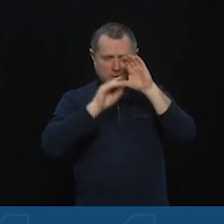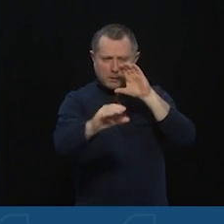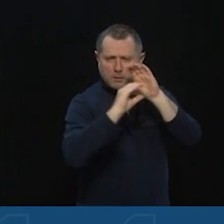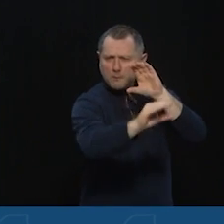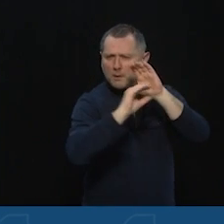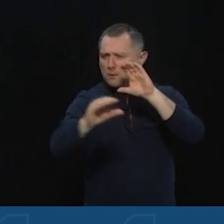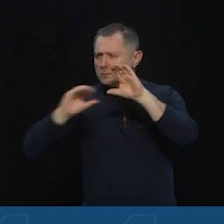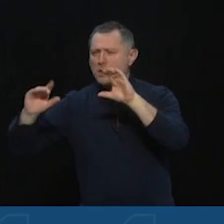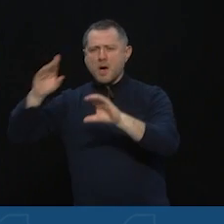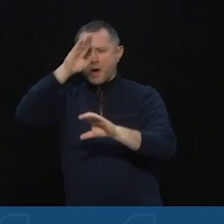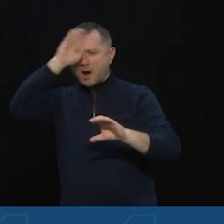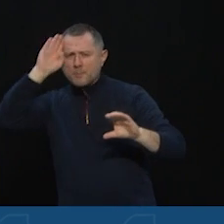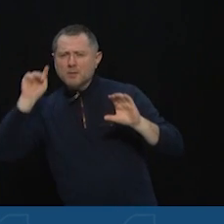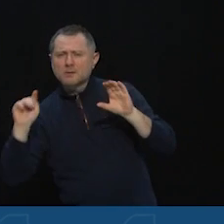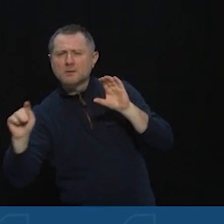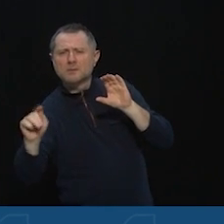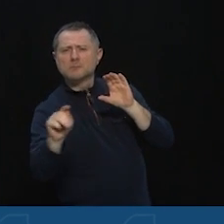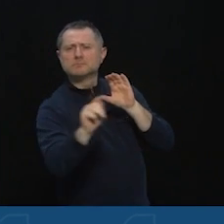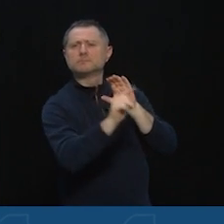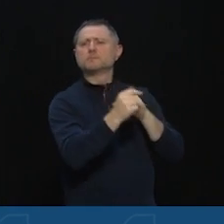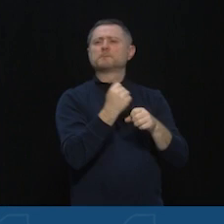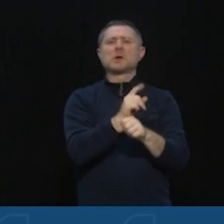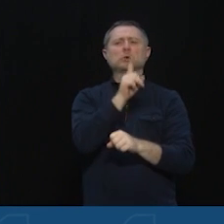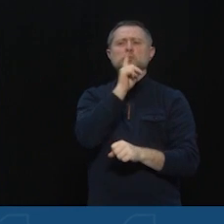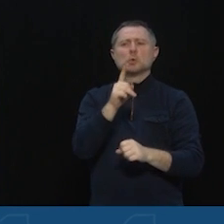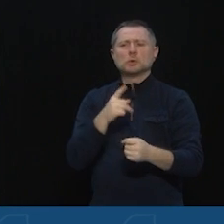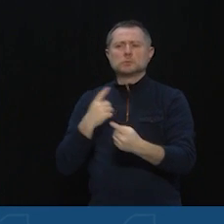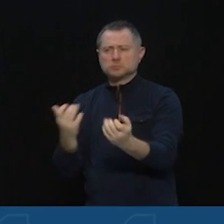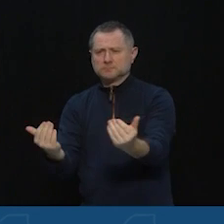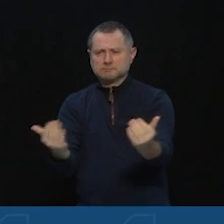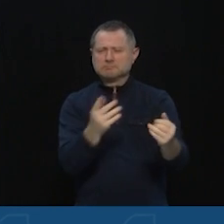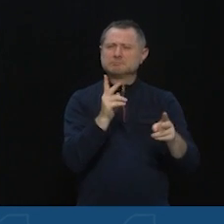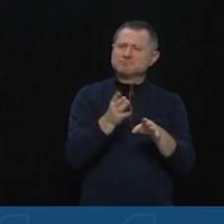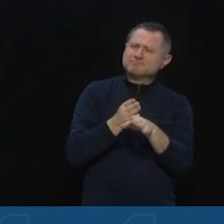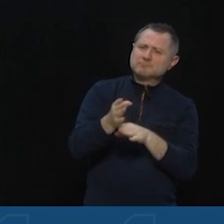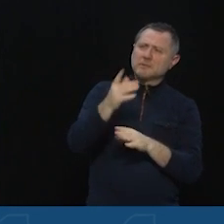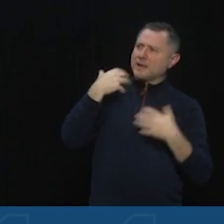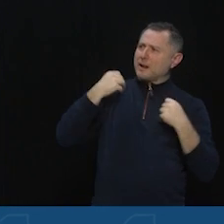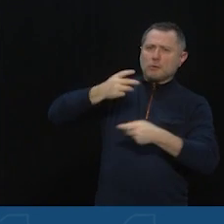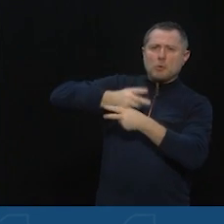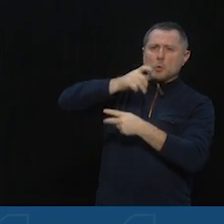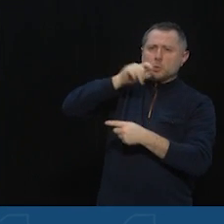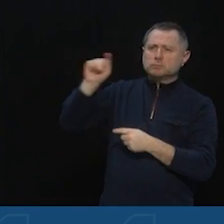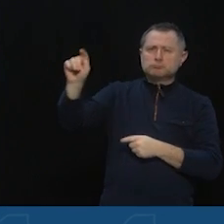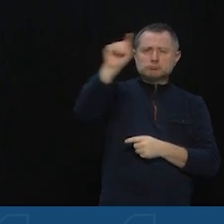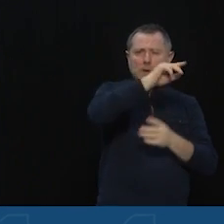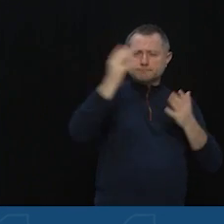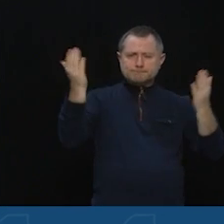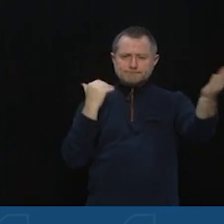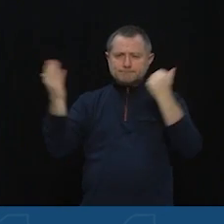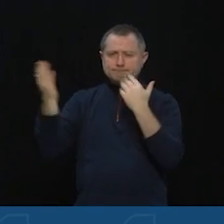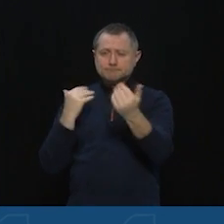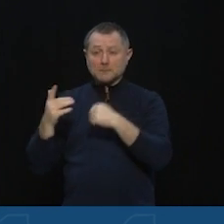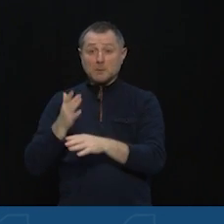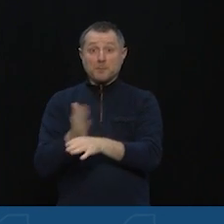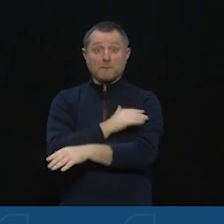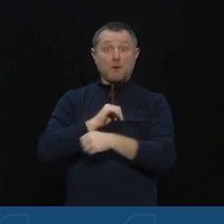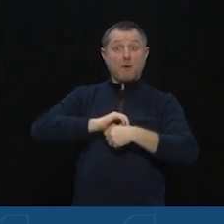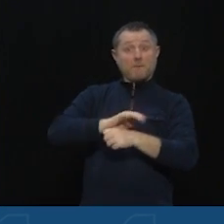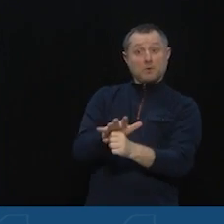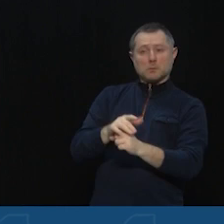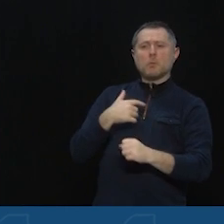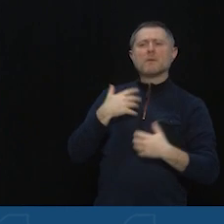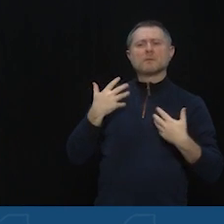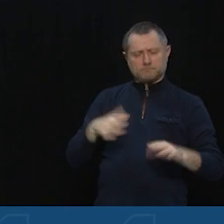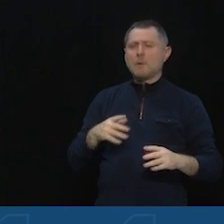do more to recruit more healthcare workers. This was a crisis in the making even before the pandemic, but we've seen how